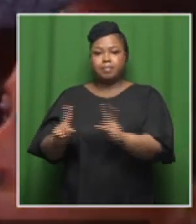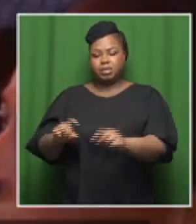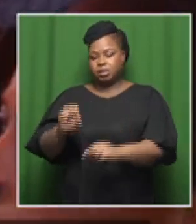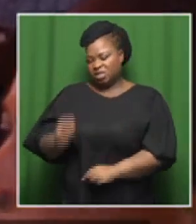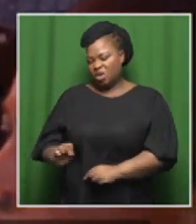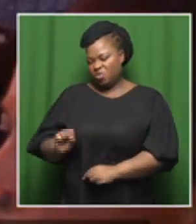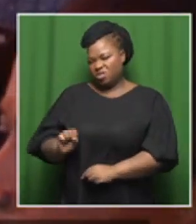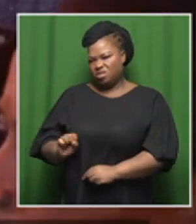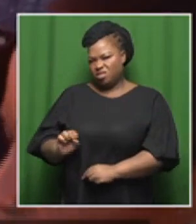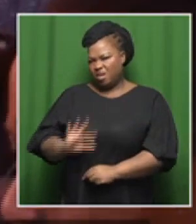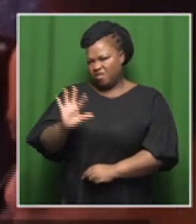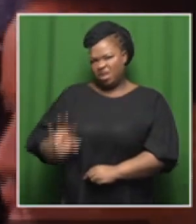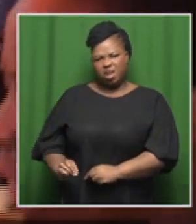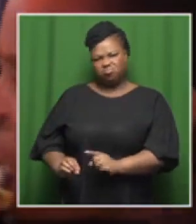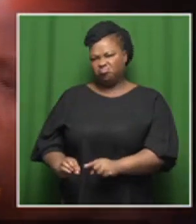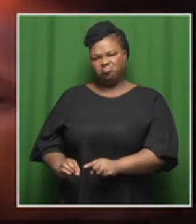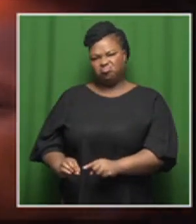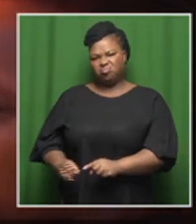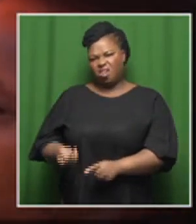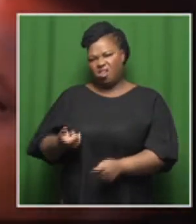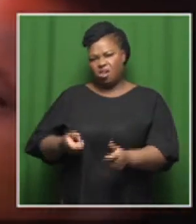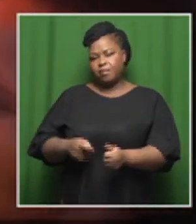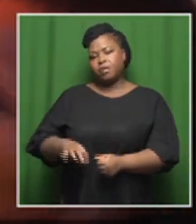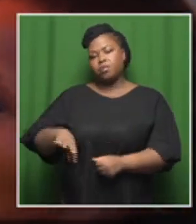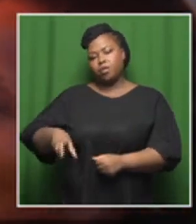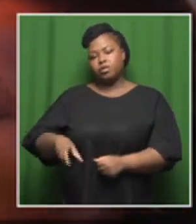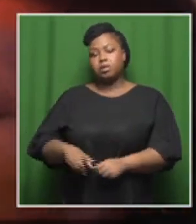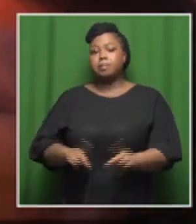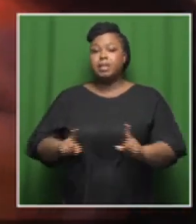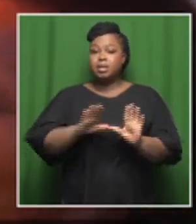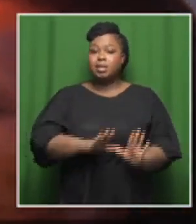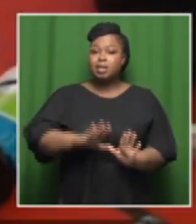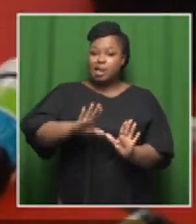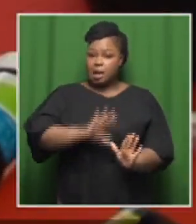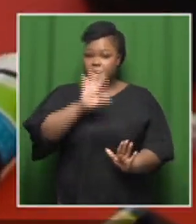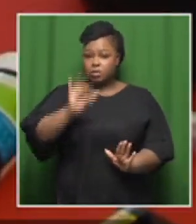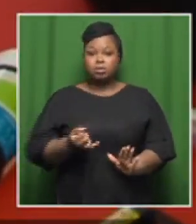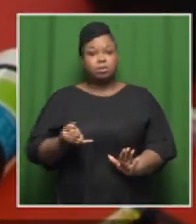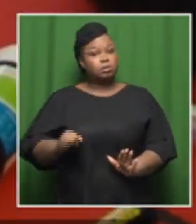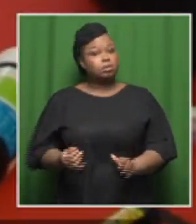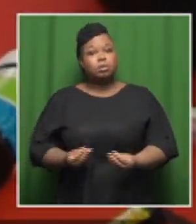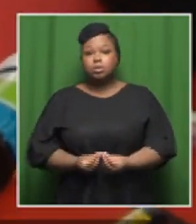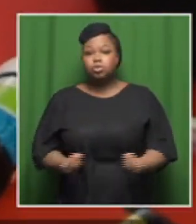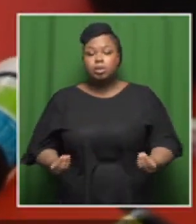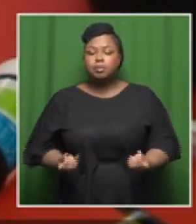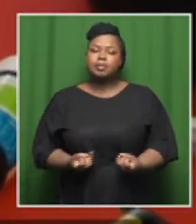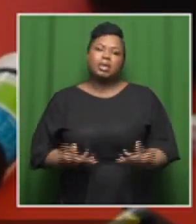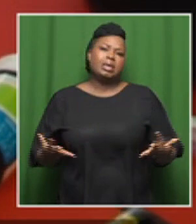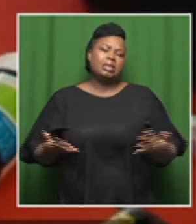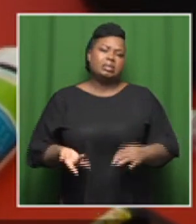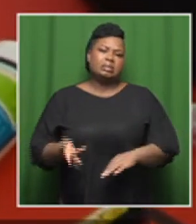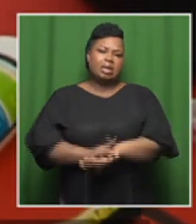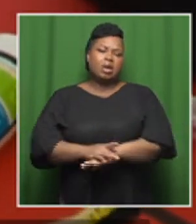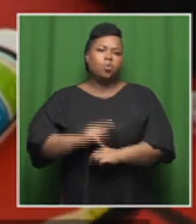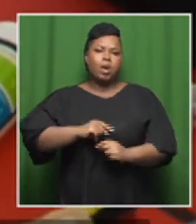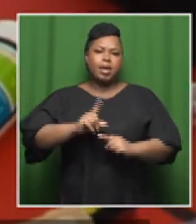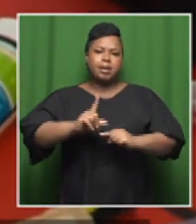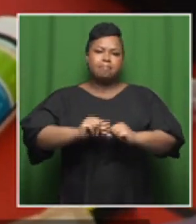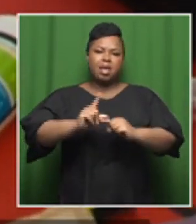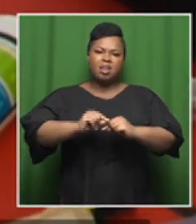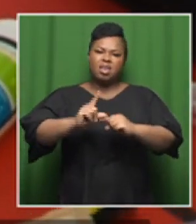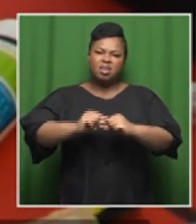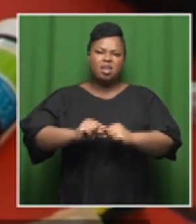not many provinces have malaria, but at a continental level, we still lose so many children because of malaria. And we have vaccines for